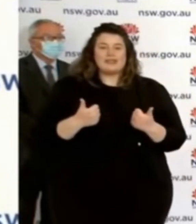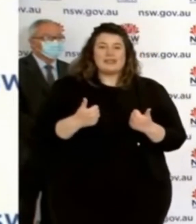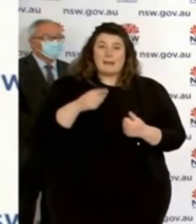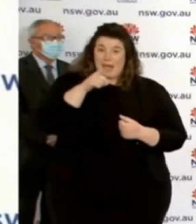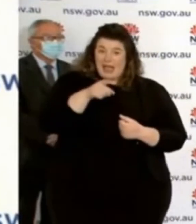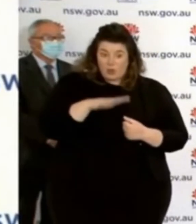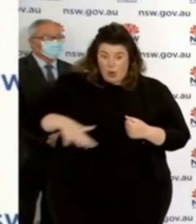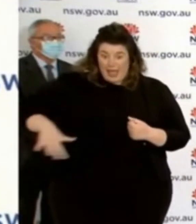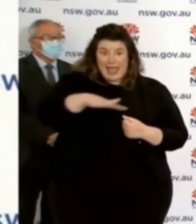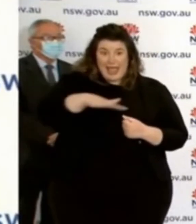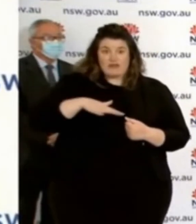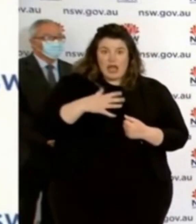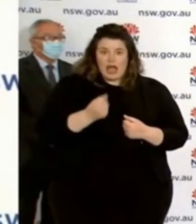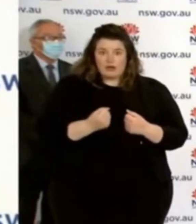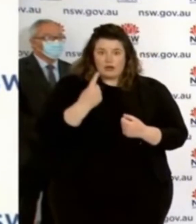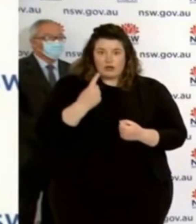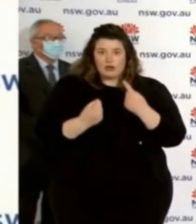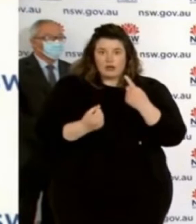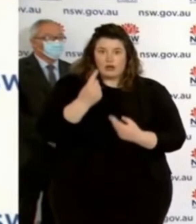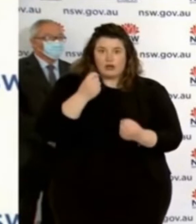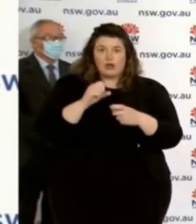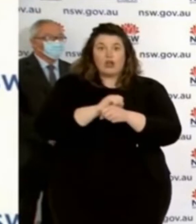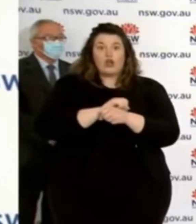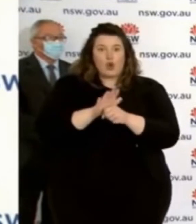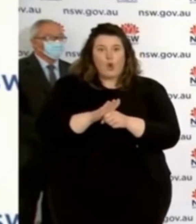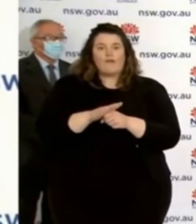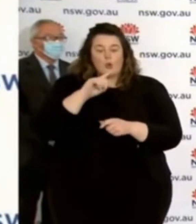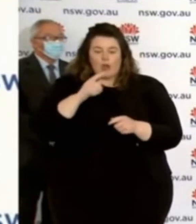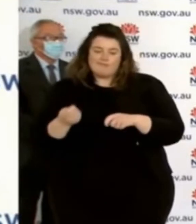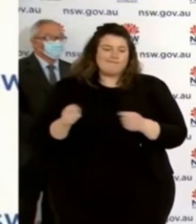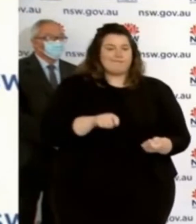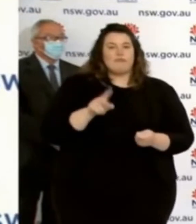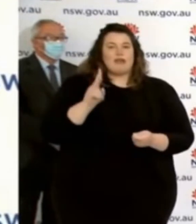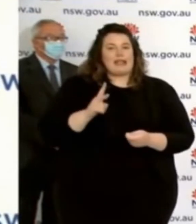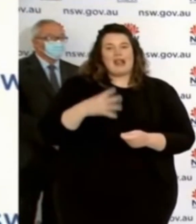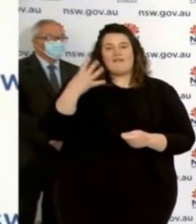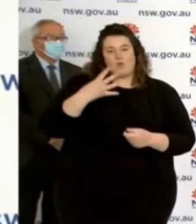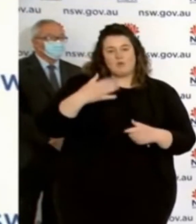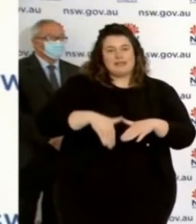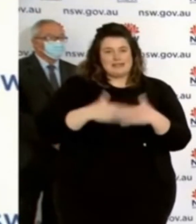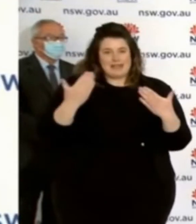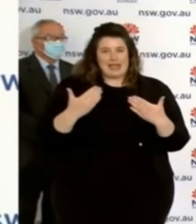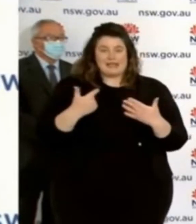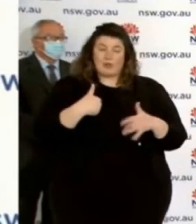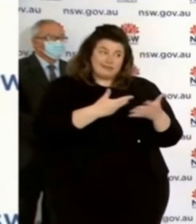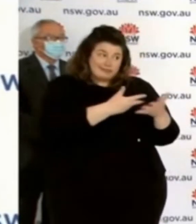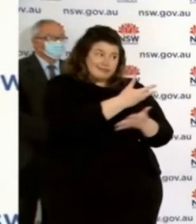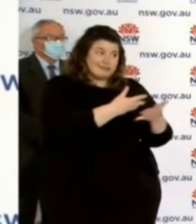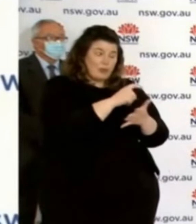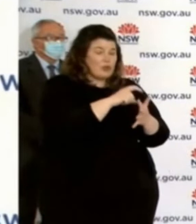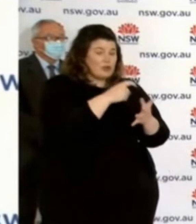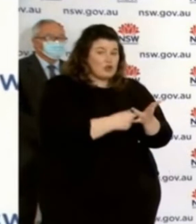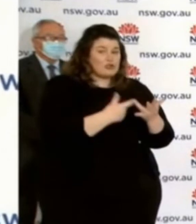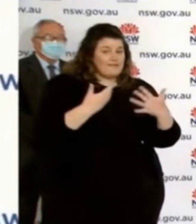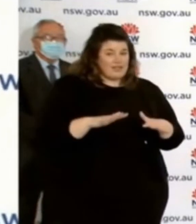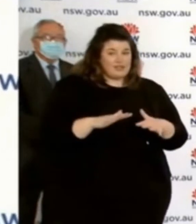in your community, you will go back into lockdown for a minimum of 14 days. And that is the commitment that we've made to health, that it is important that we protect